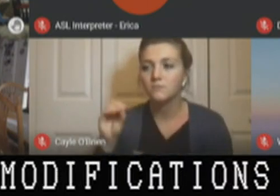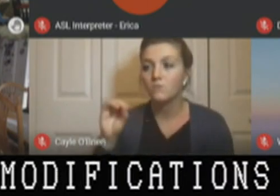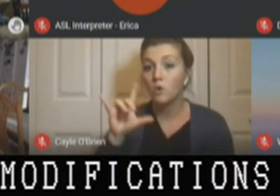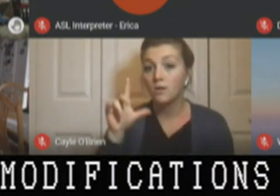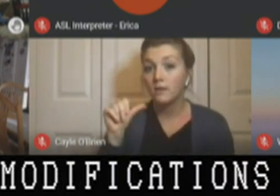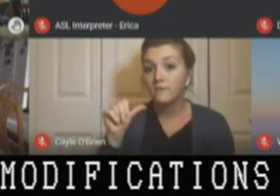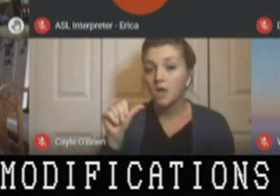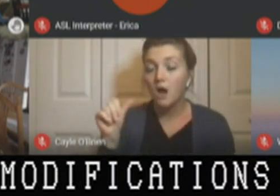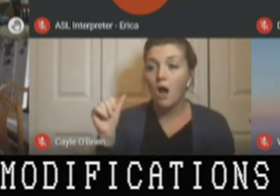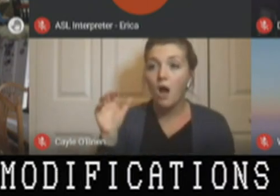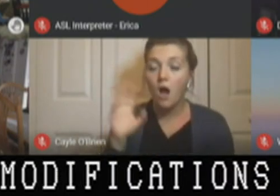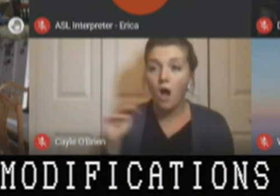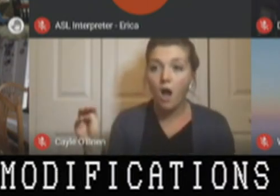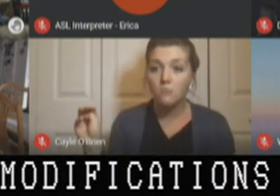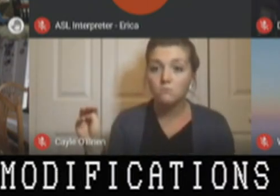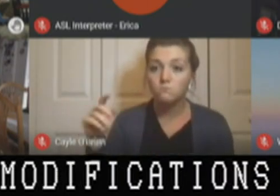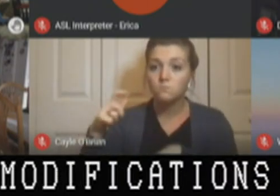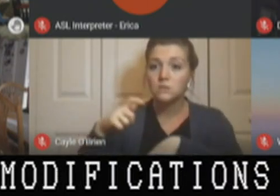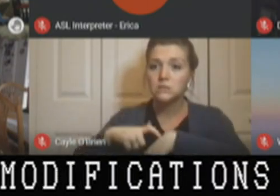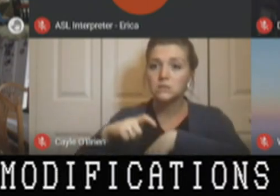In the interest of time,